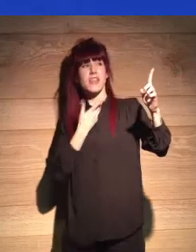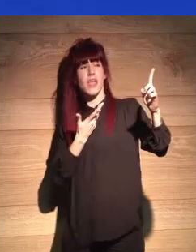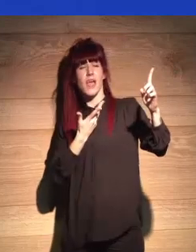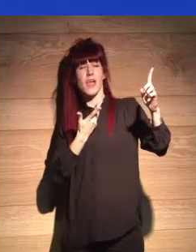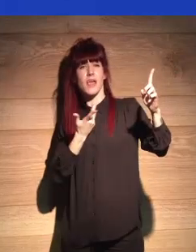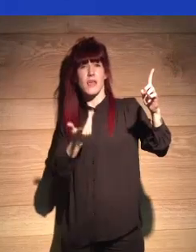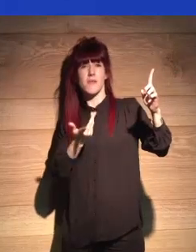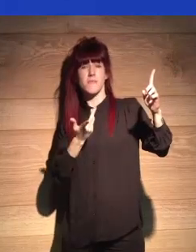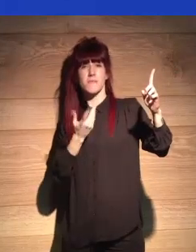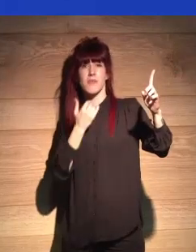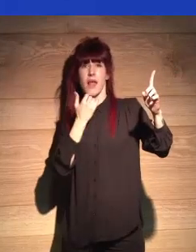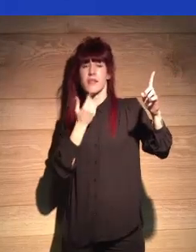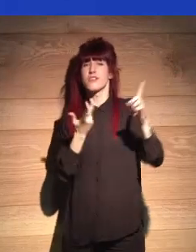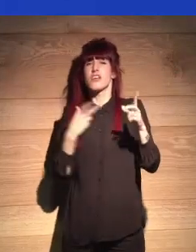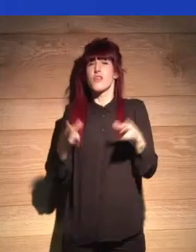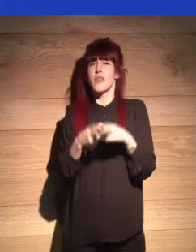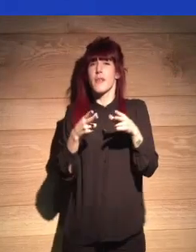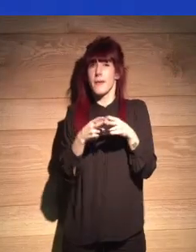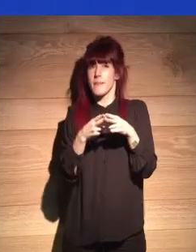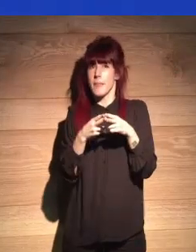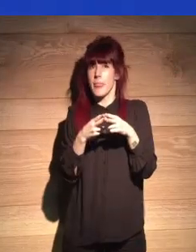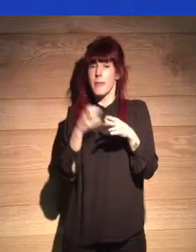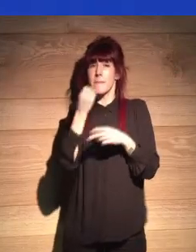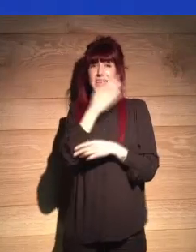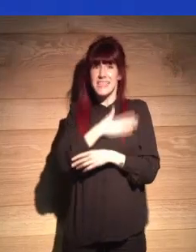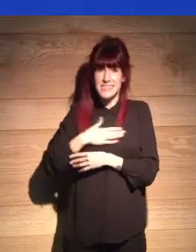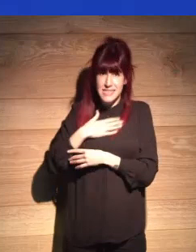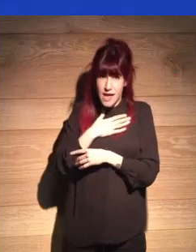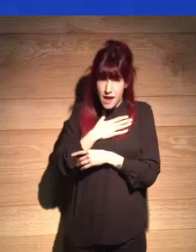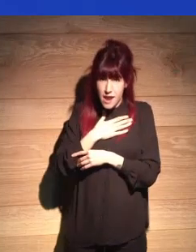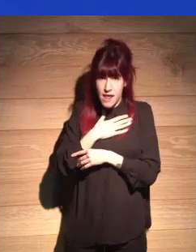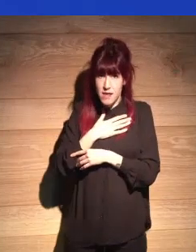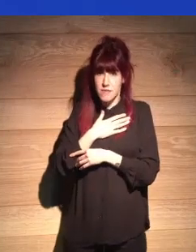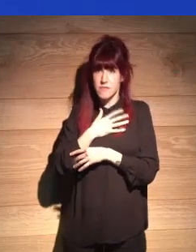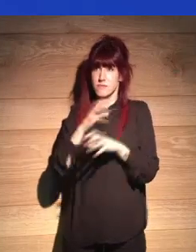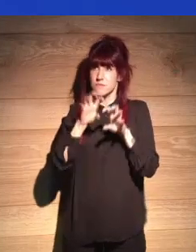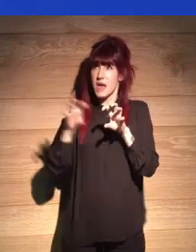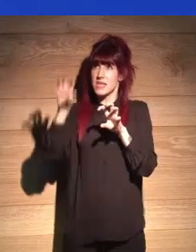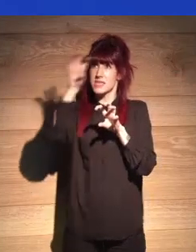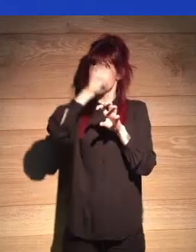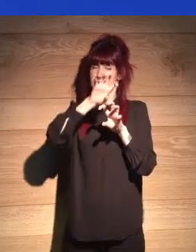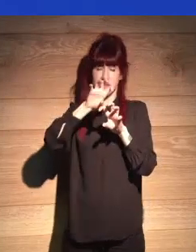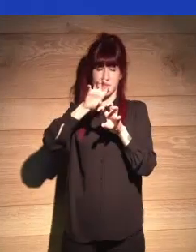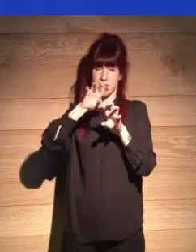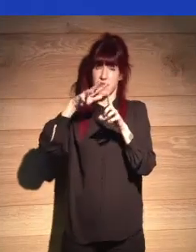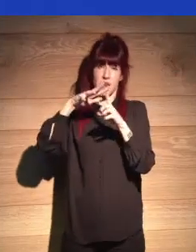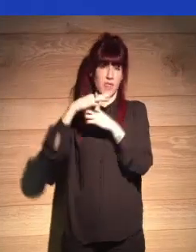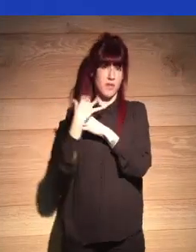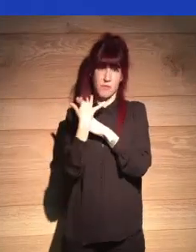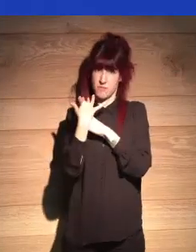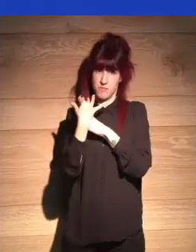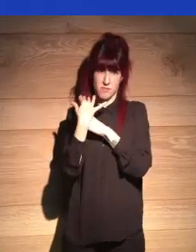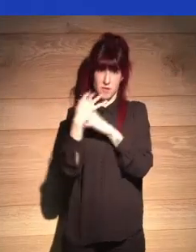need examples in a society of welfare, as all countries are in